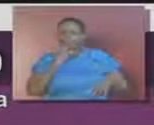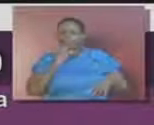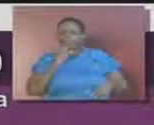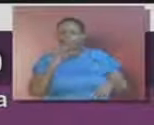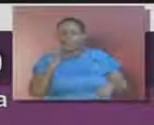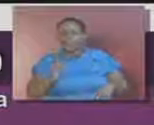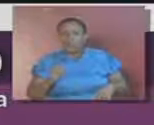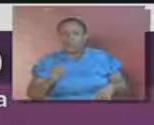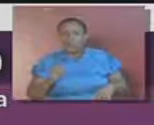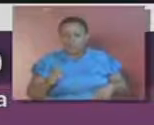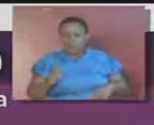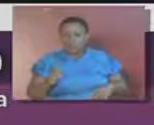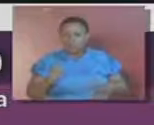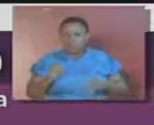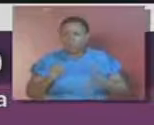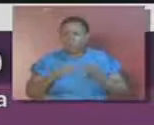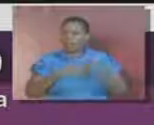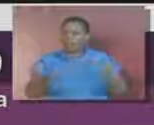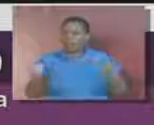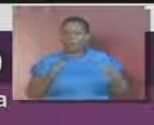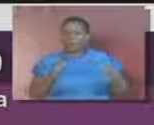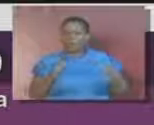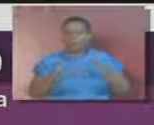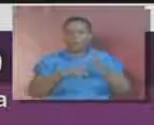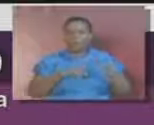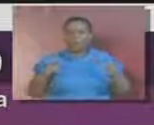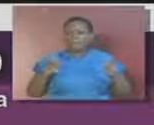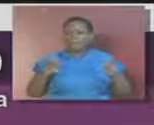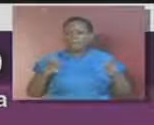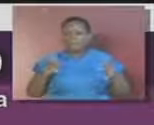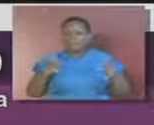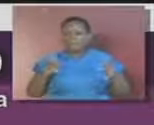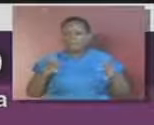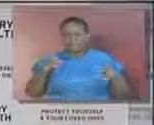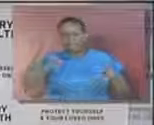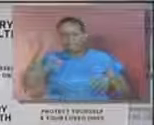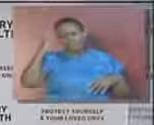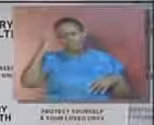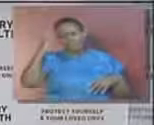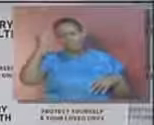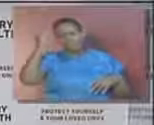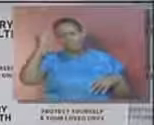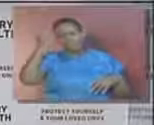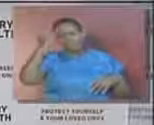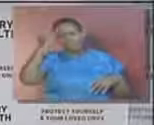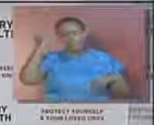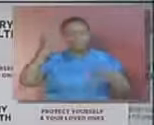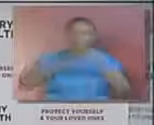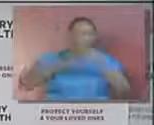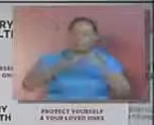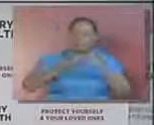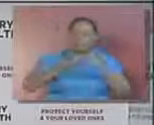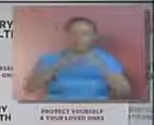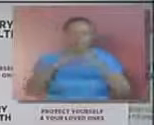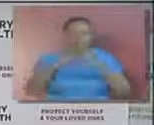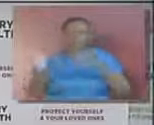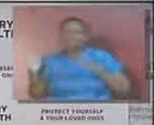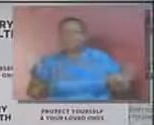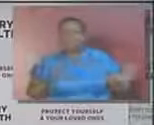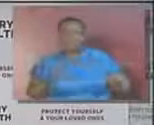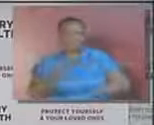mental disorders like Alzheimer's and dementia and so forth. Okay, so thank you for the